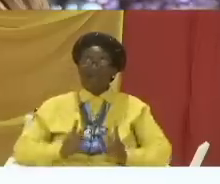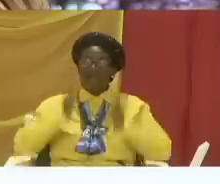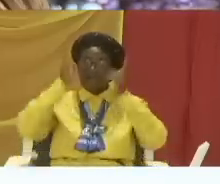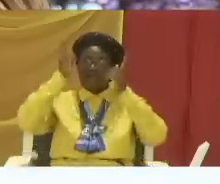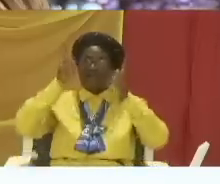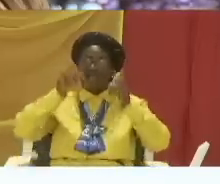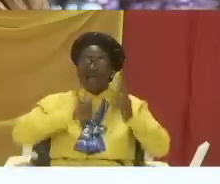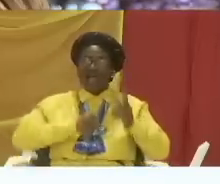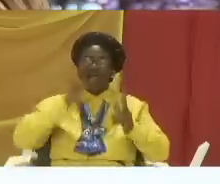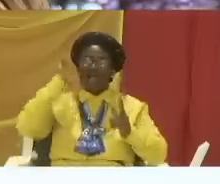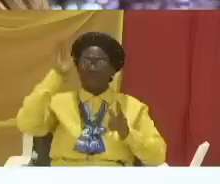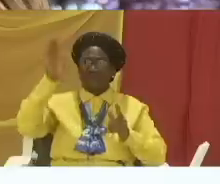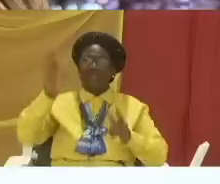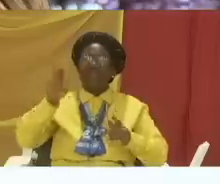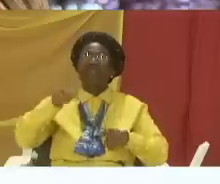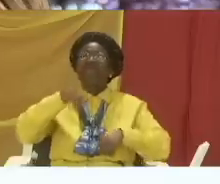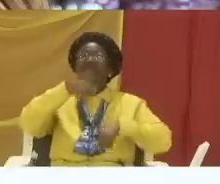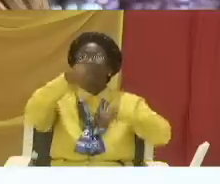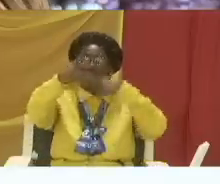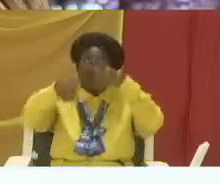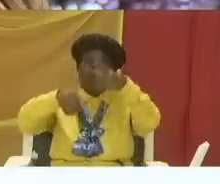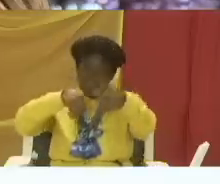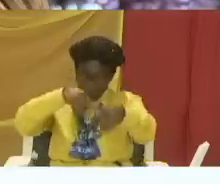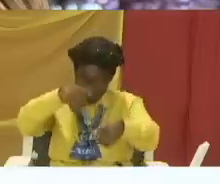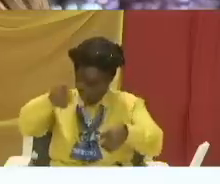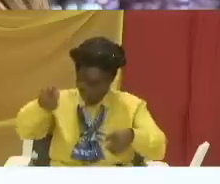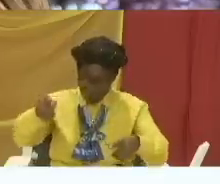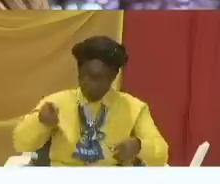I will take the risk.